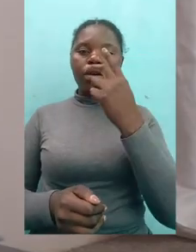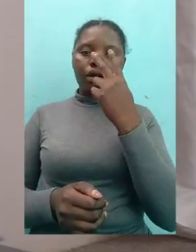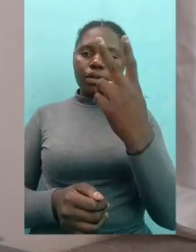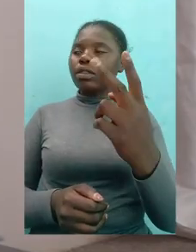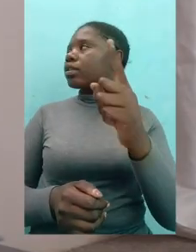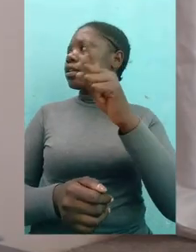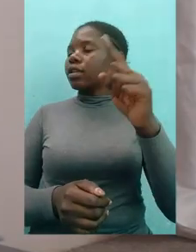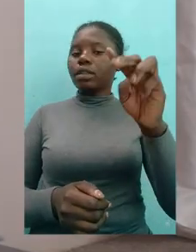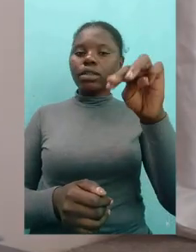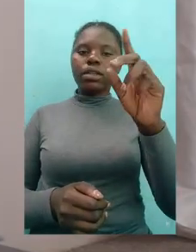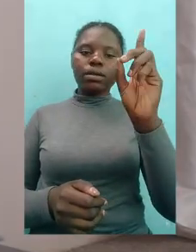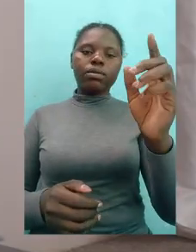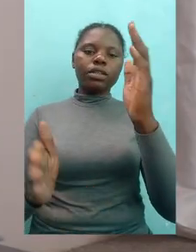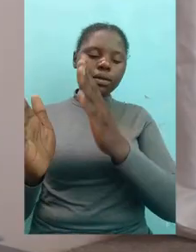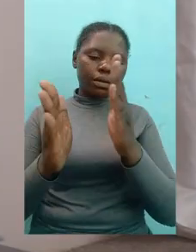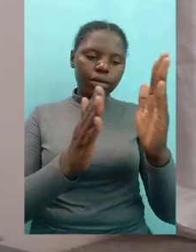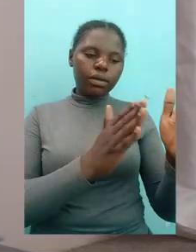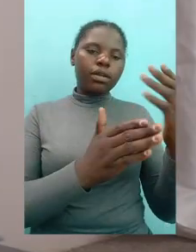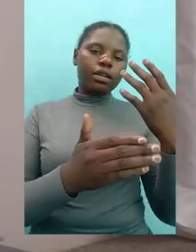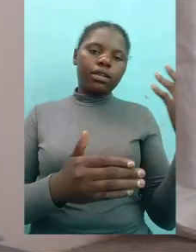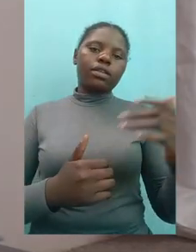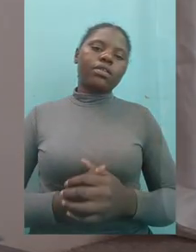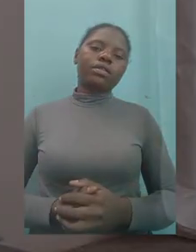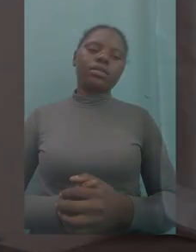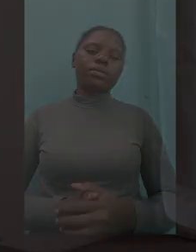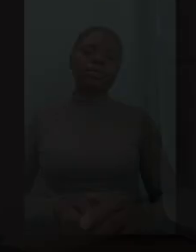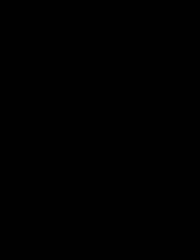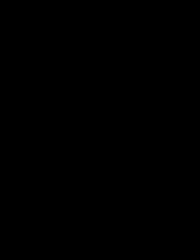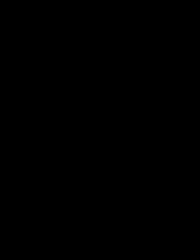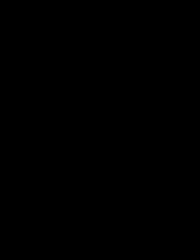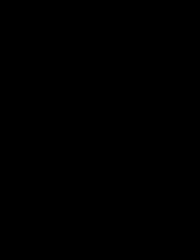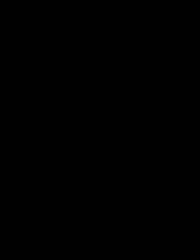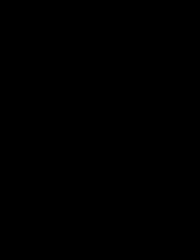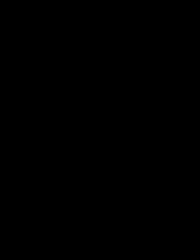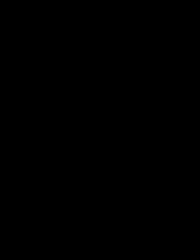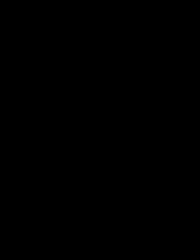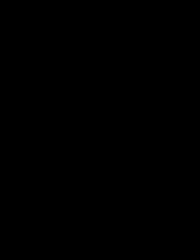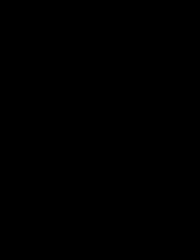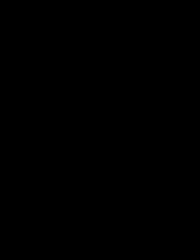ZMD will start to use this more frequently in their normal forecasts as well.